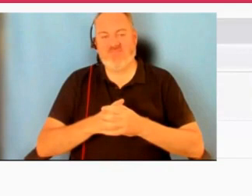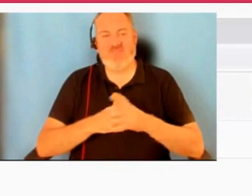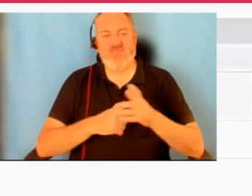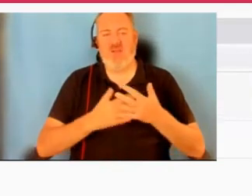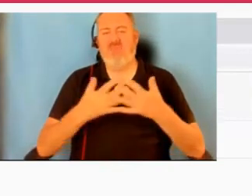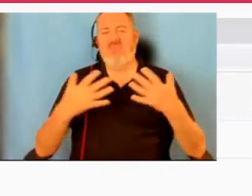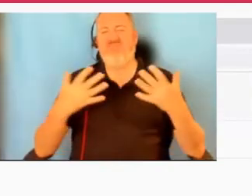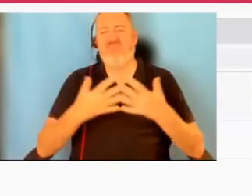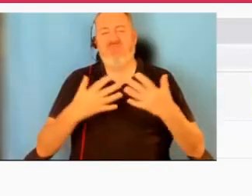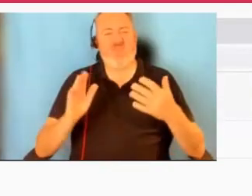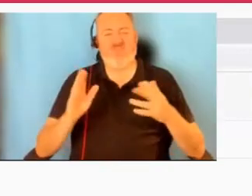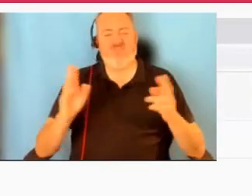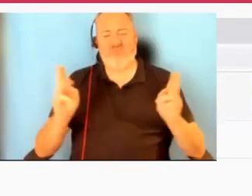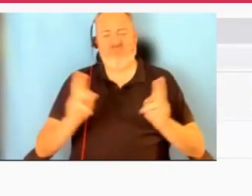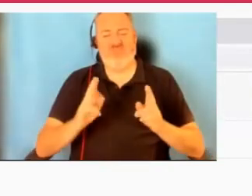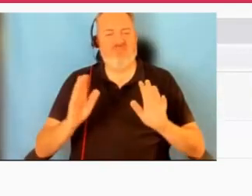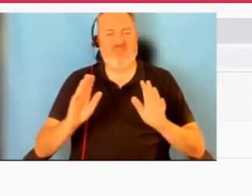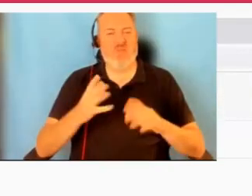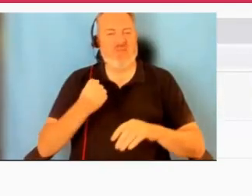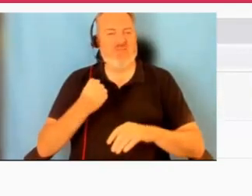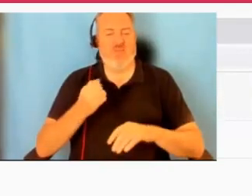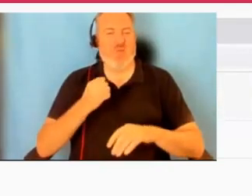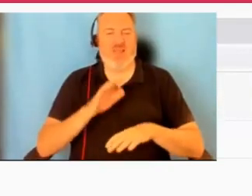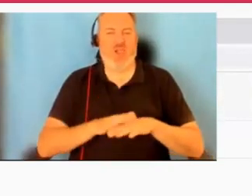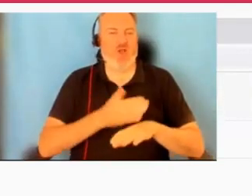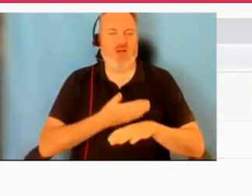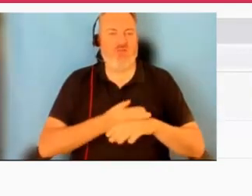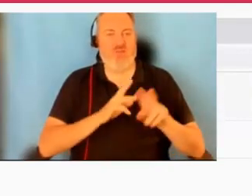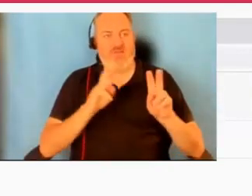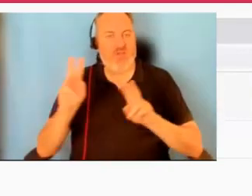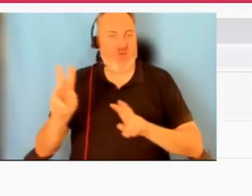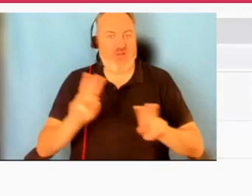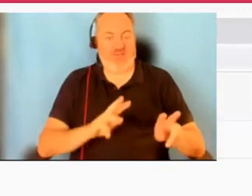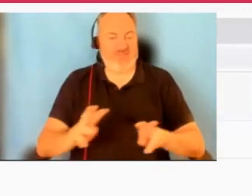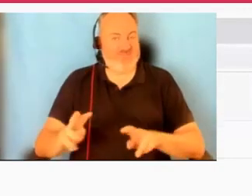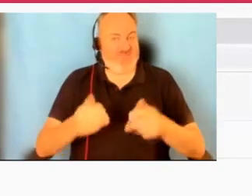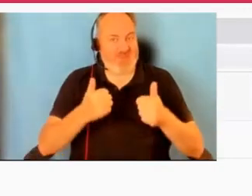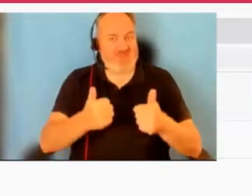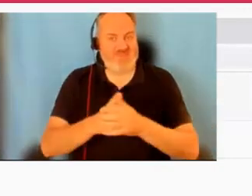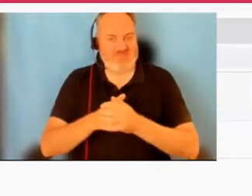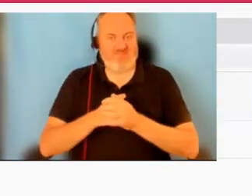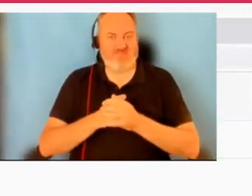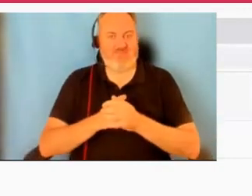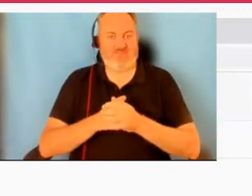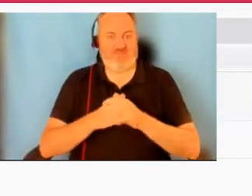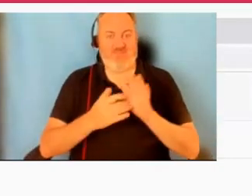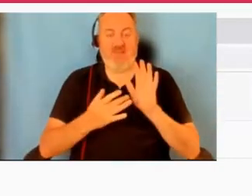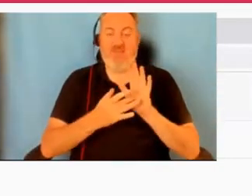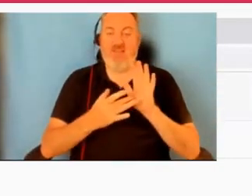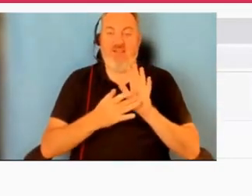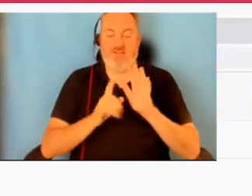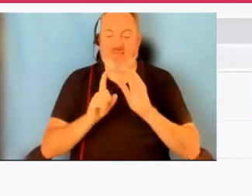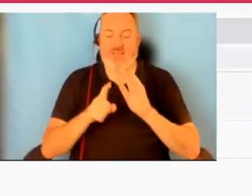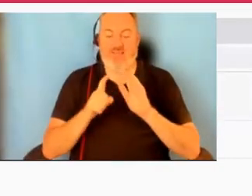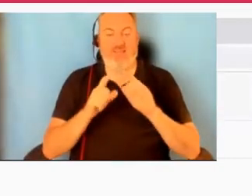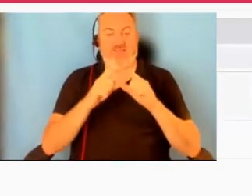hundreds of things there, so it's perfectly reasonable to just have a little scroll and see what's there. In the middle of the screen, you can also select a